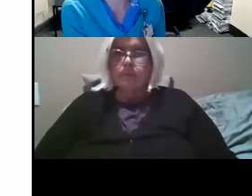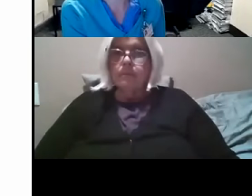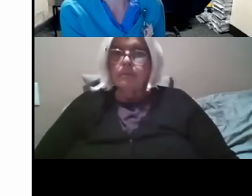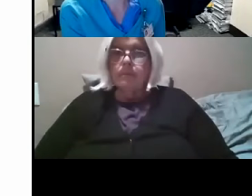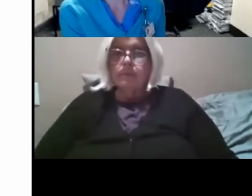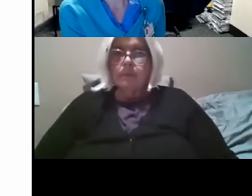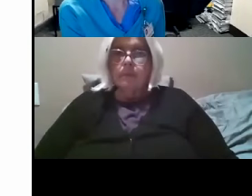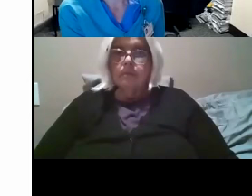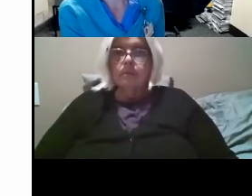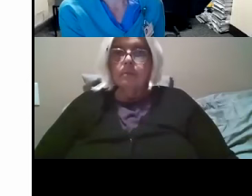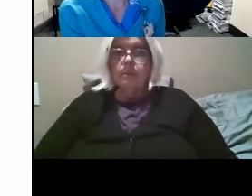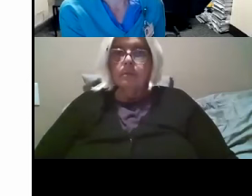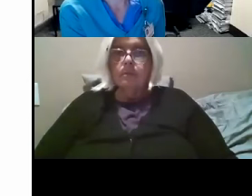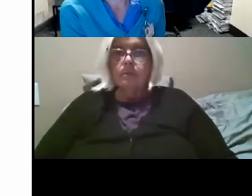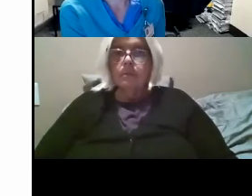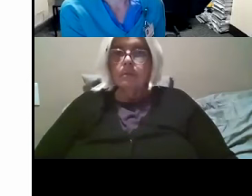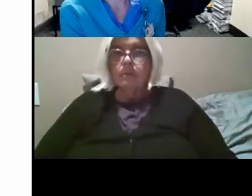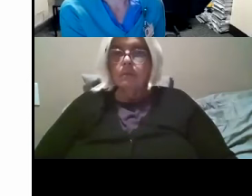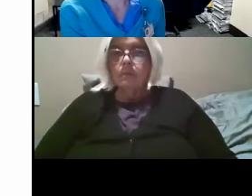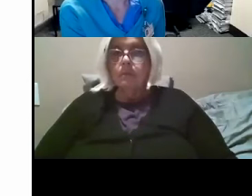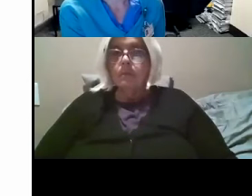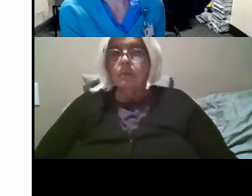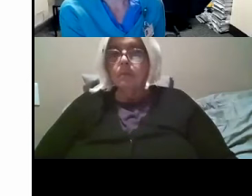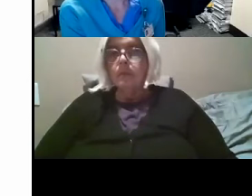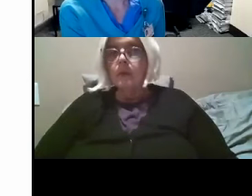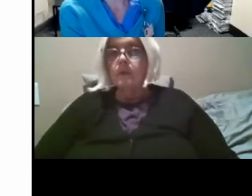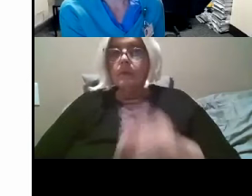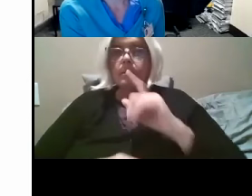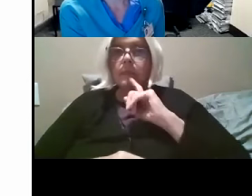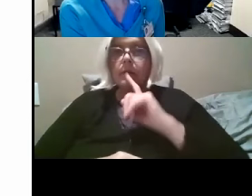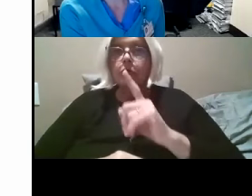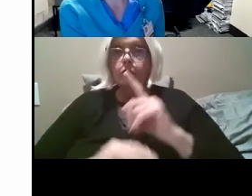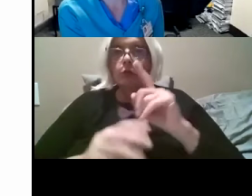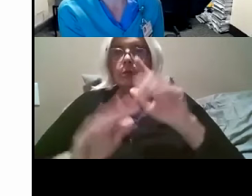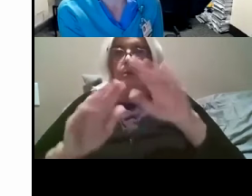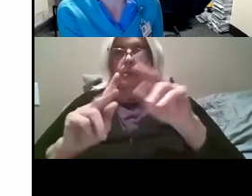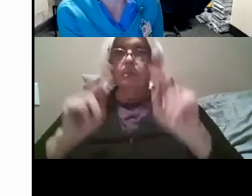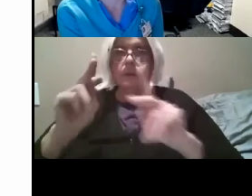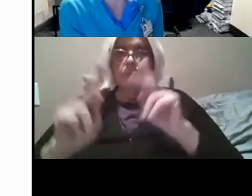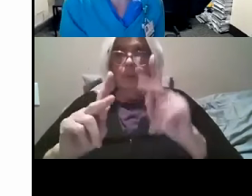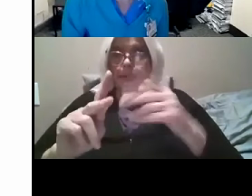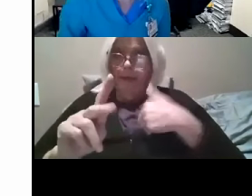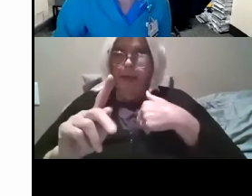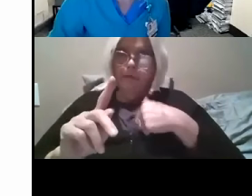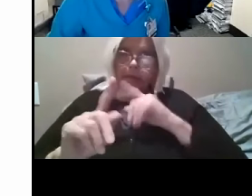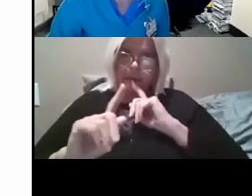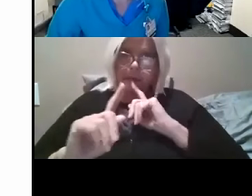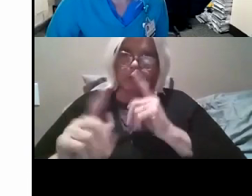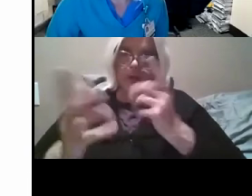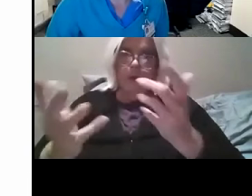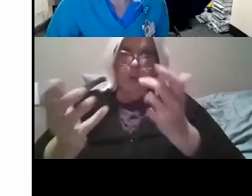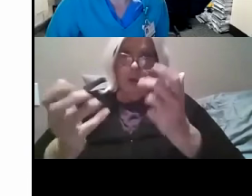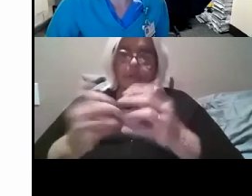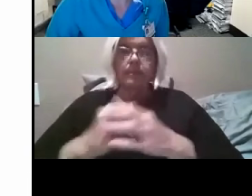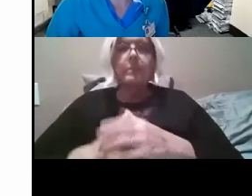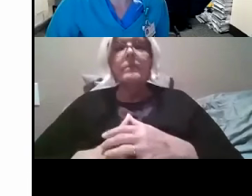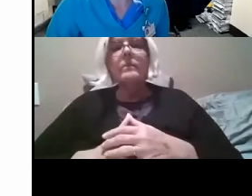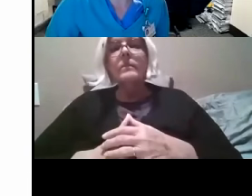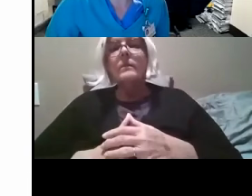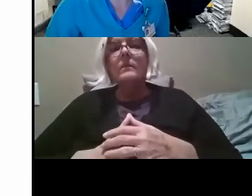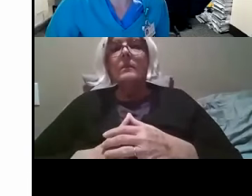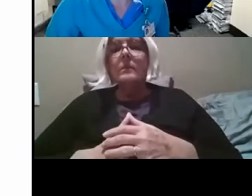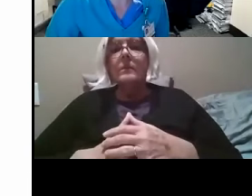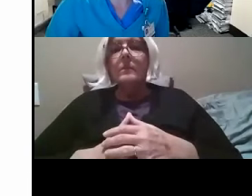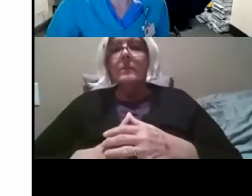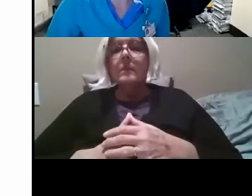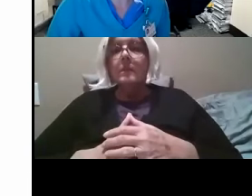the all the answers to their questions. So there was a couple questions related to size